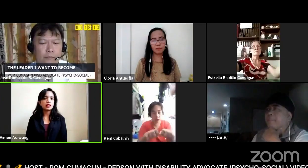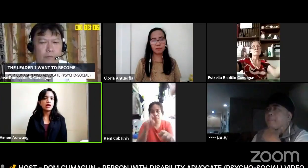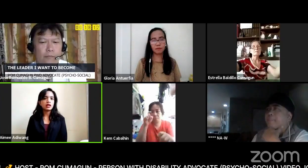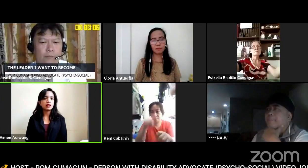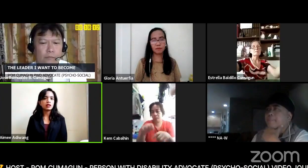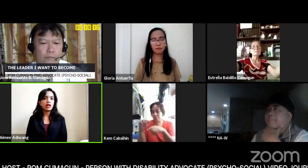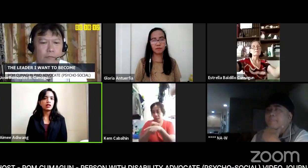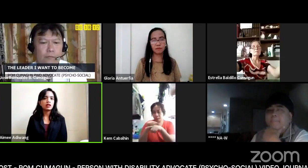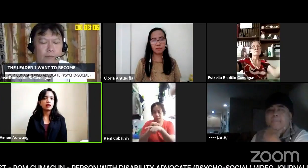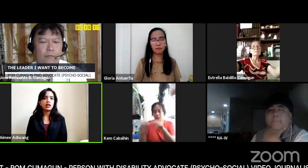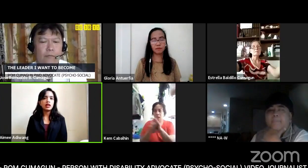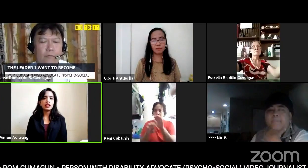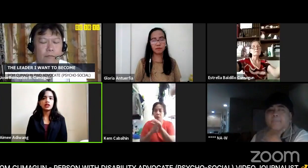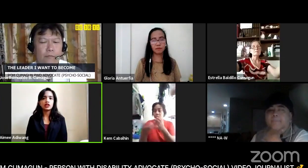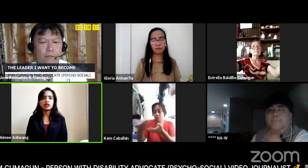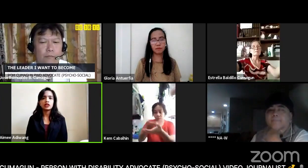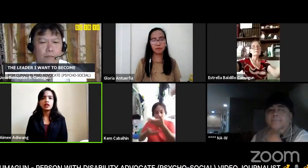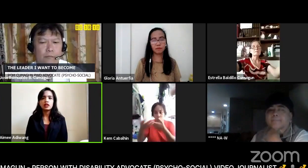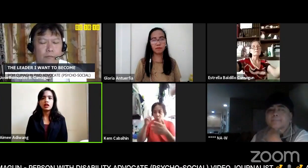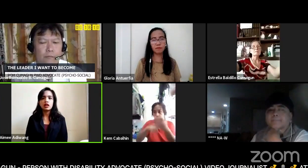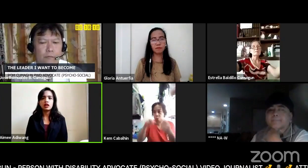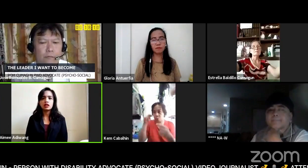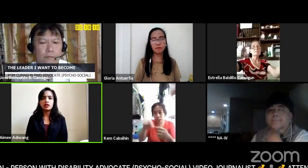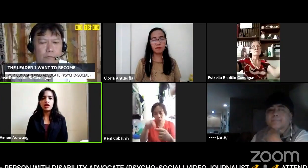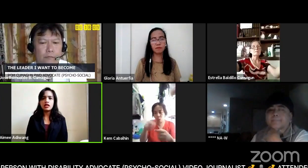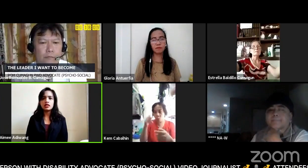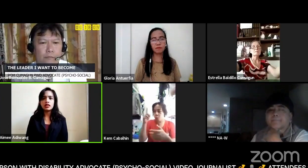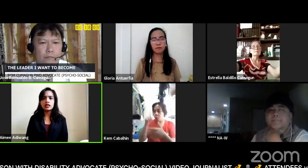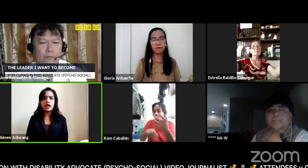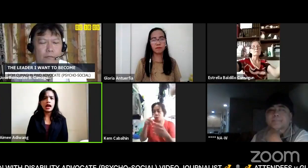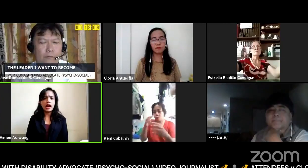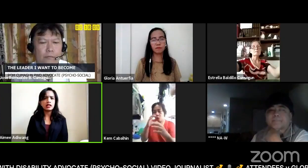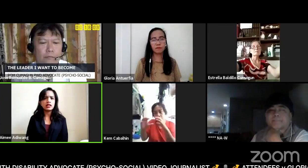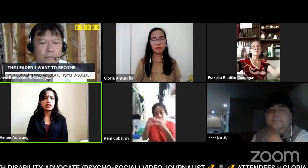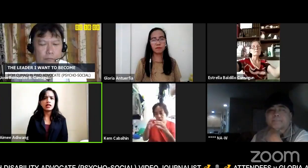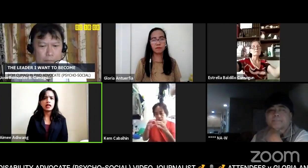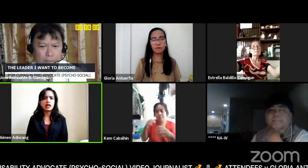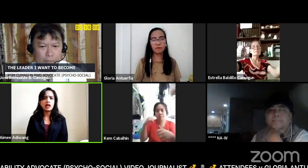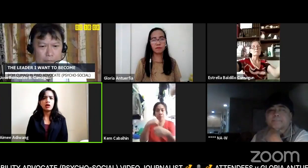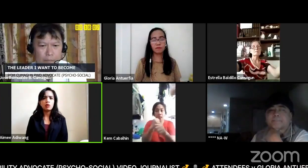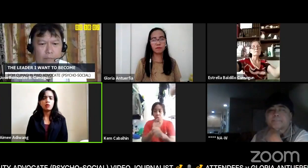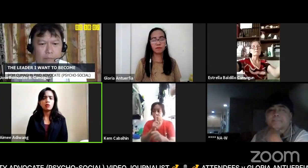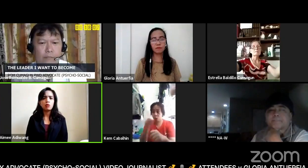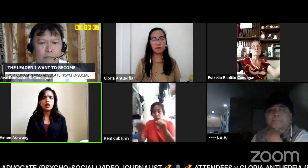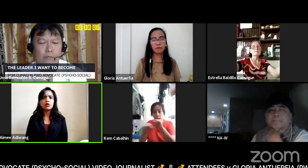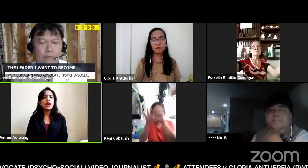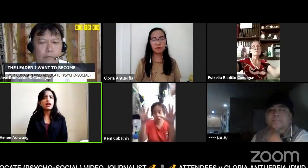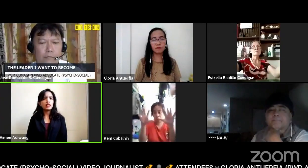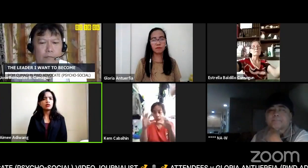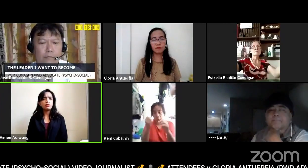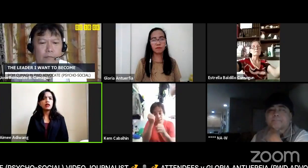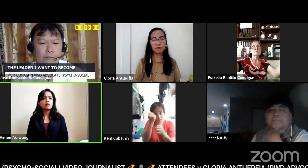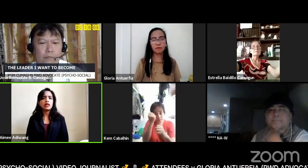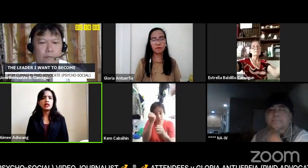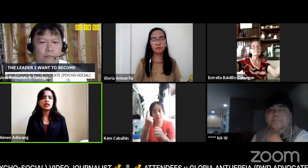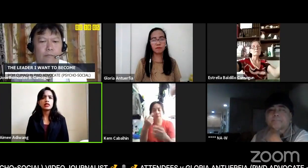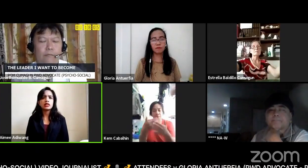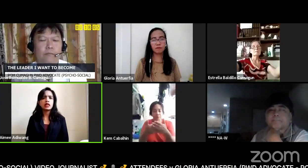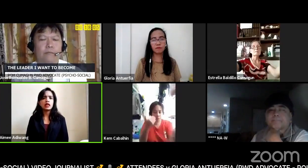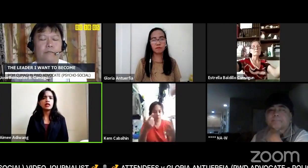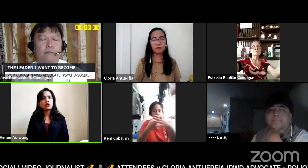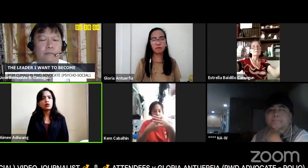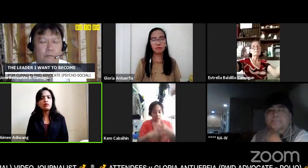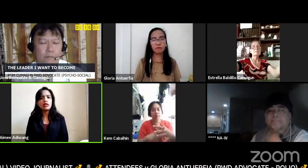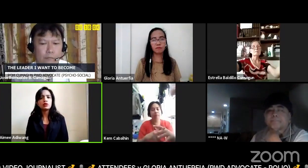before when I started being a leader, the trainings that I had is like, what do I need to become a